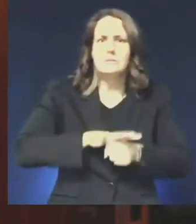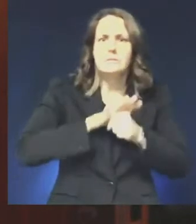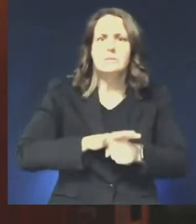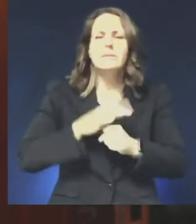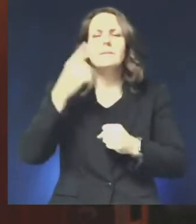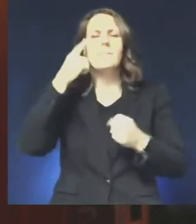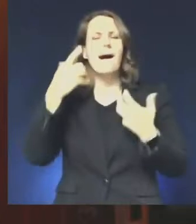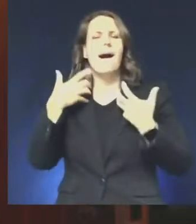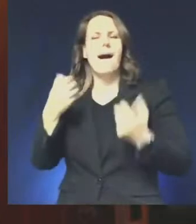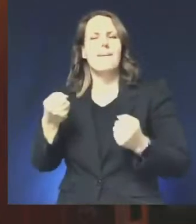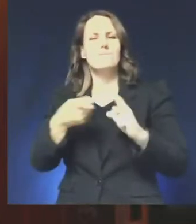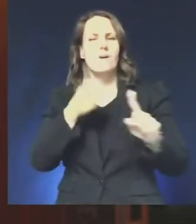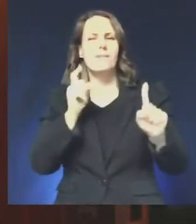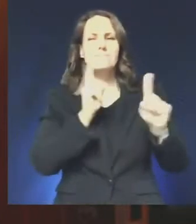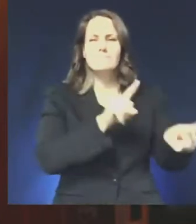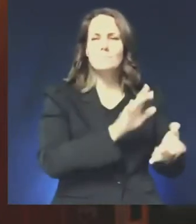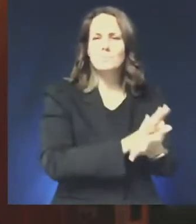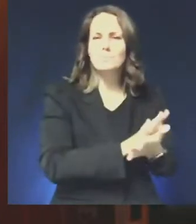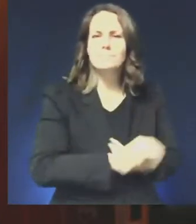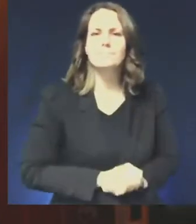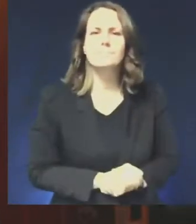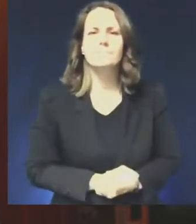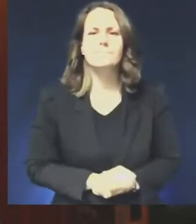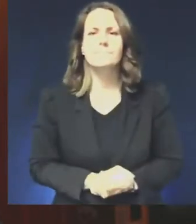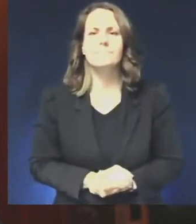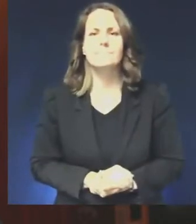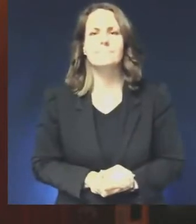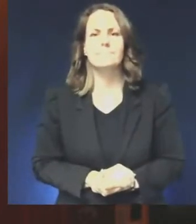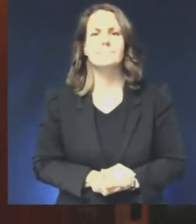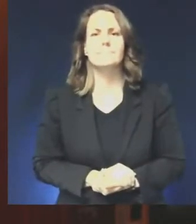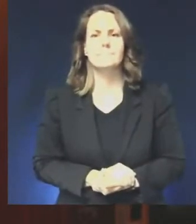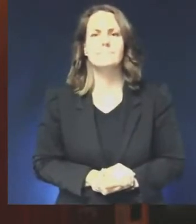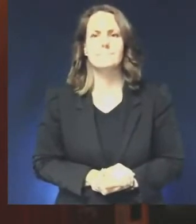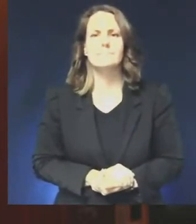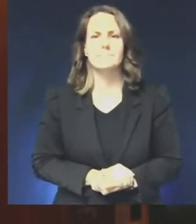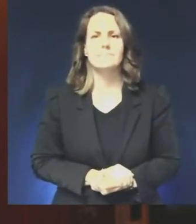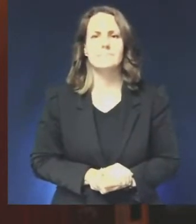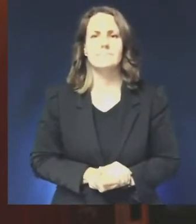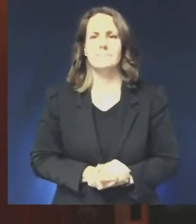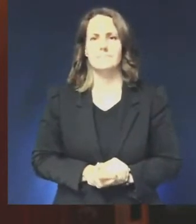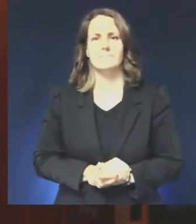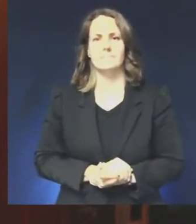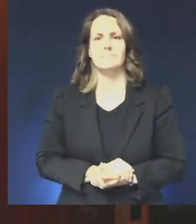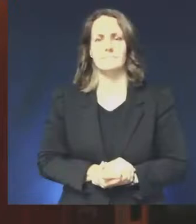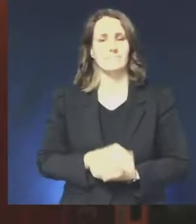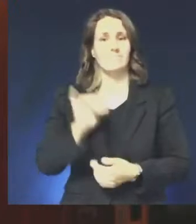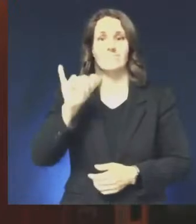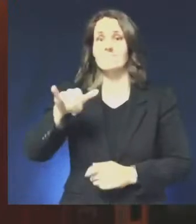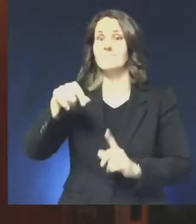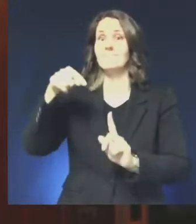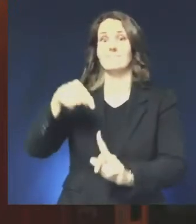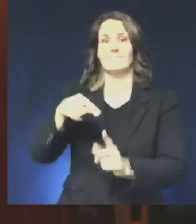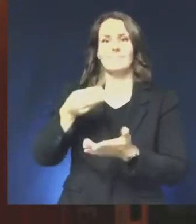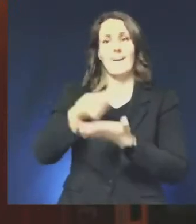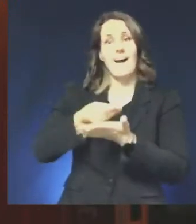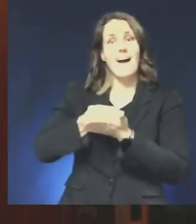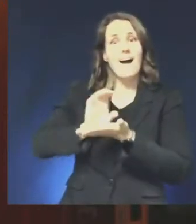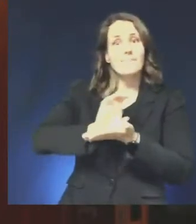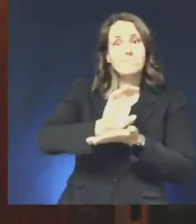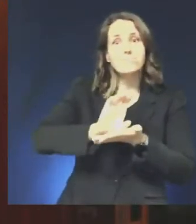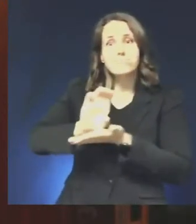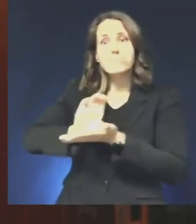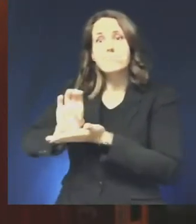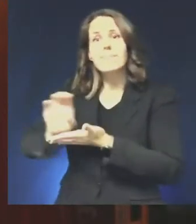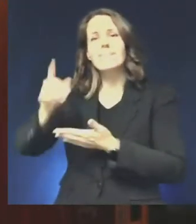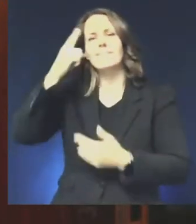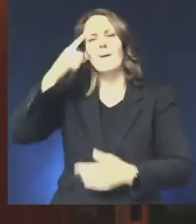local communities. Folks, our state and our people are resilient, but it's going to take all of us working together to